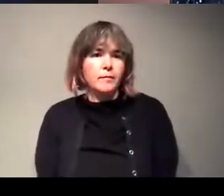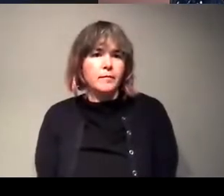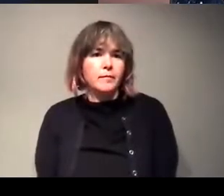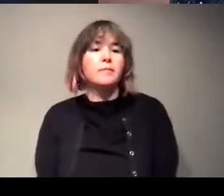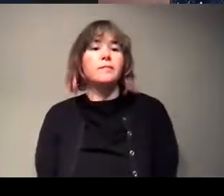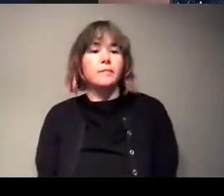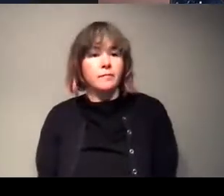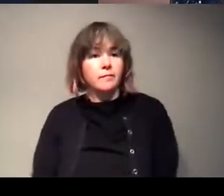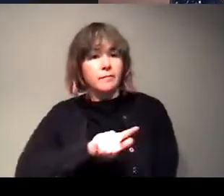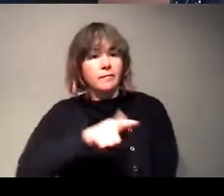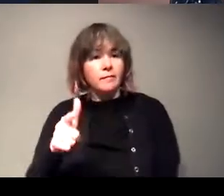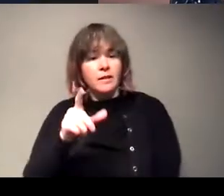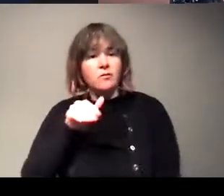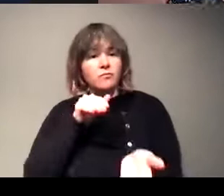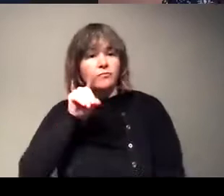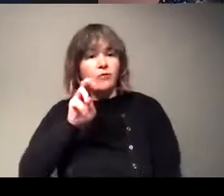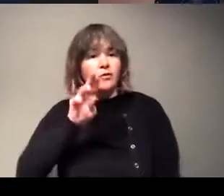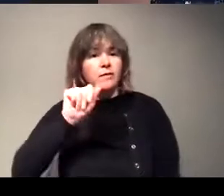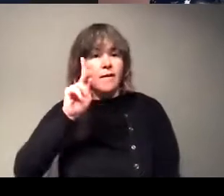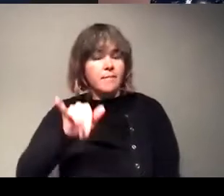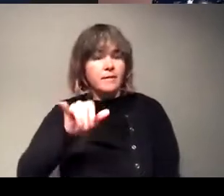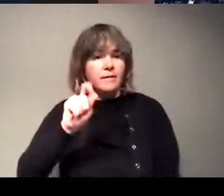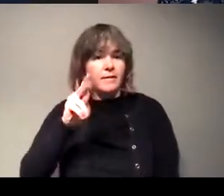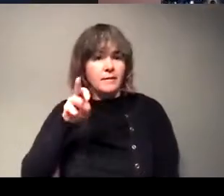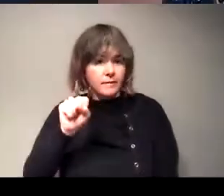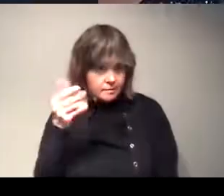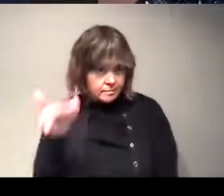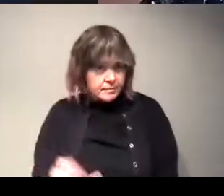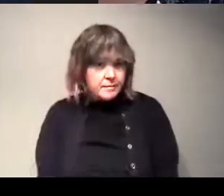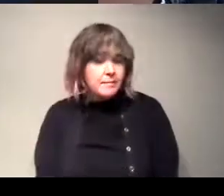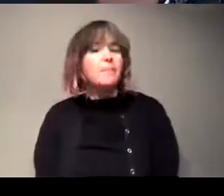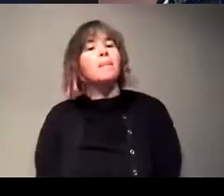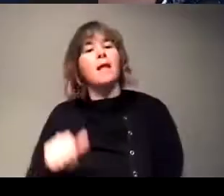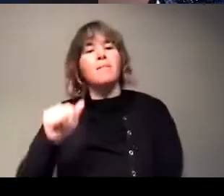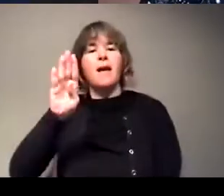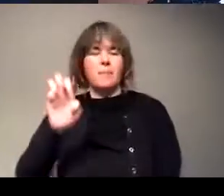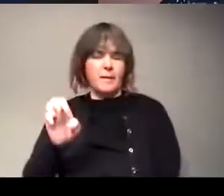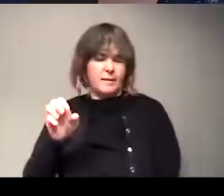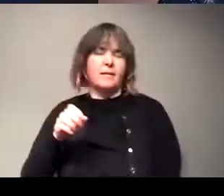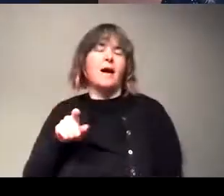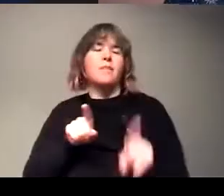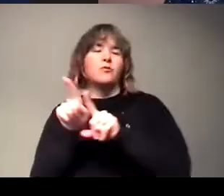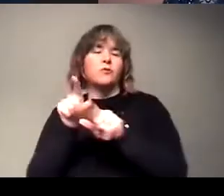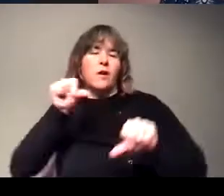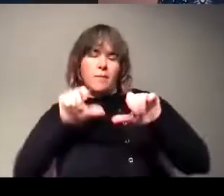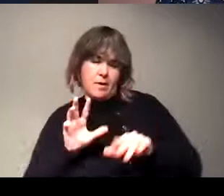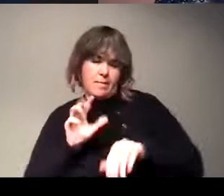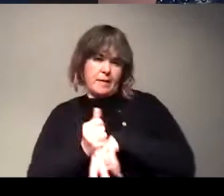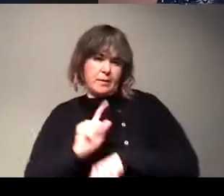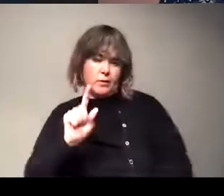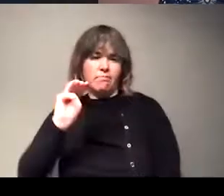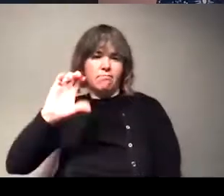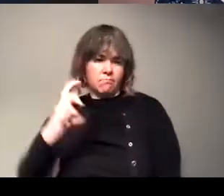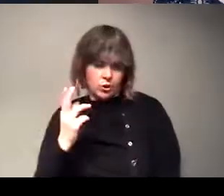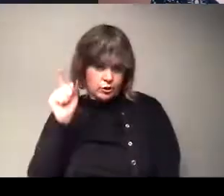Okay, Dr. Abby Stevens, would you like to introduce yourself? I'm Abby. I am an astronomer based in Michigan.